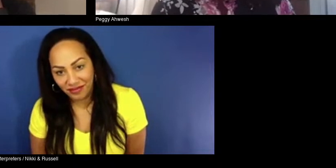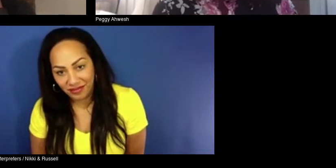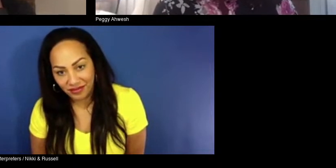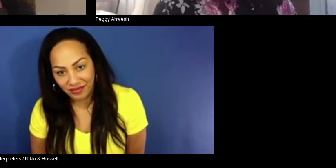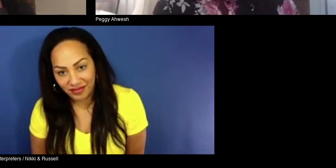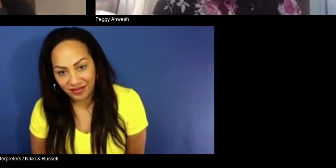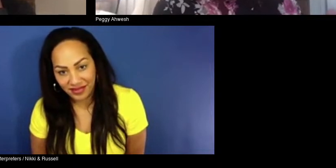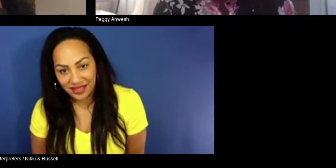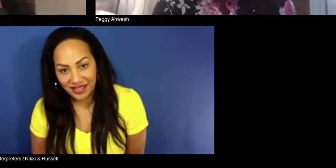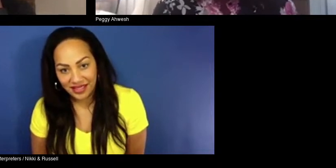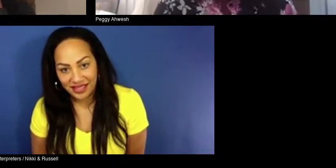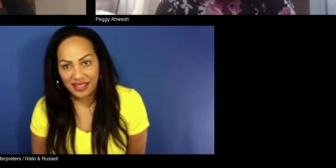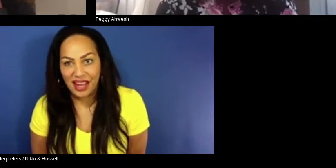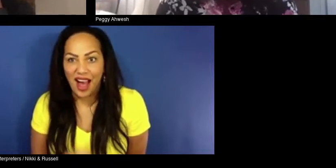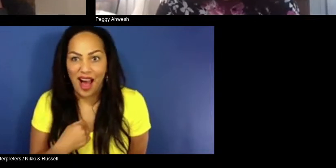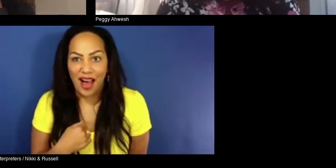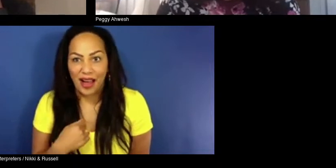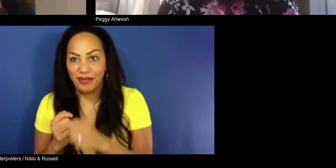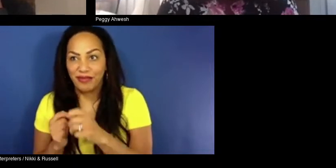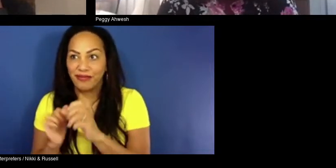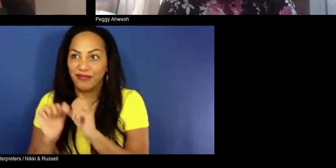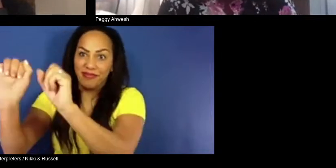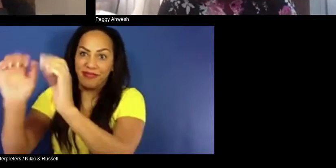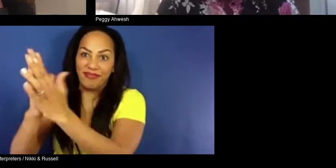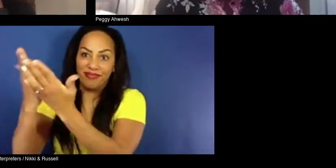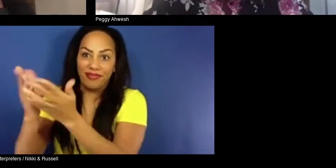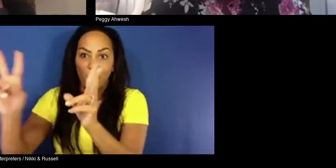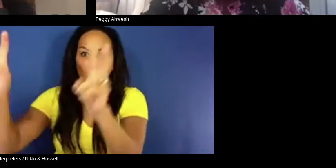excerpt it and then reuse it. It's